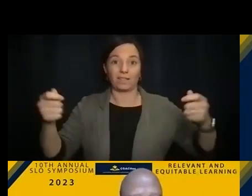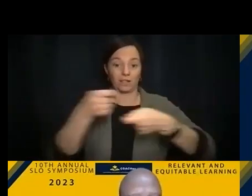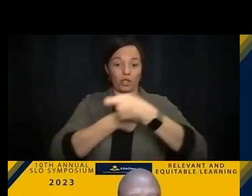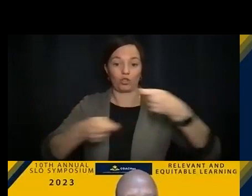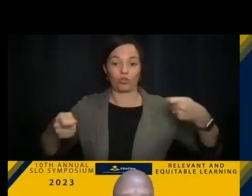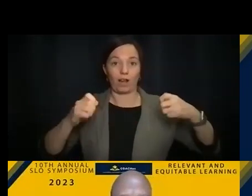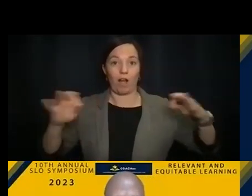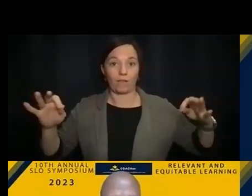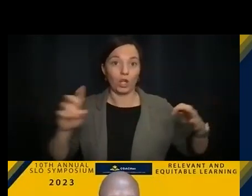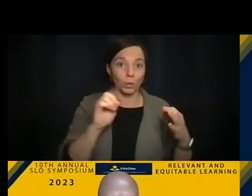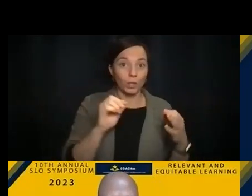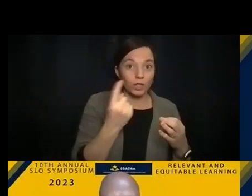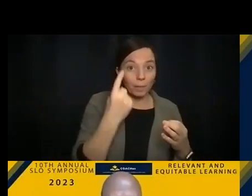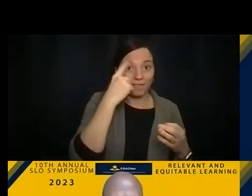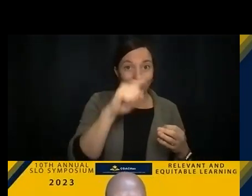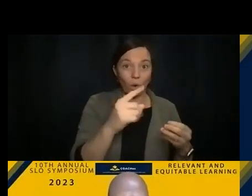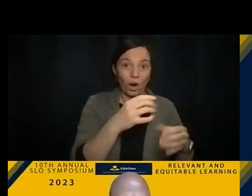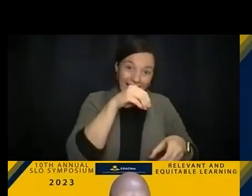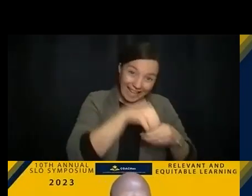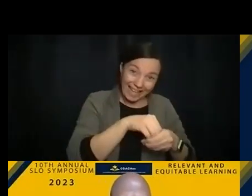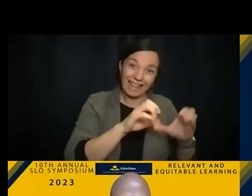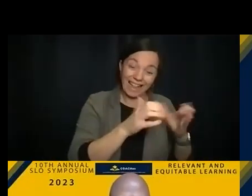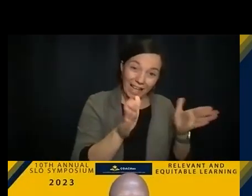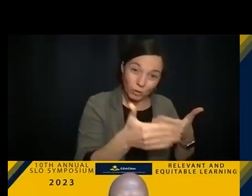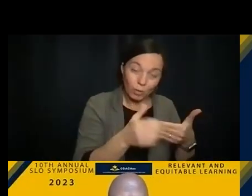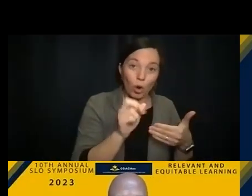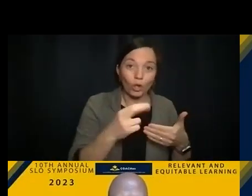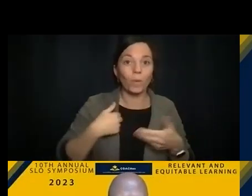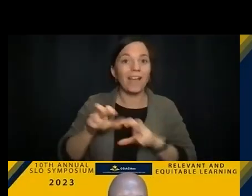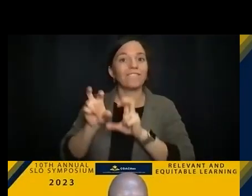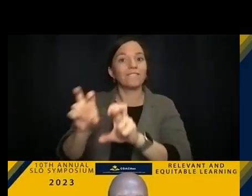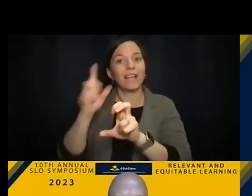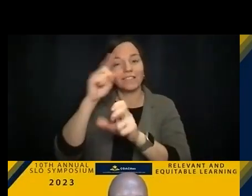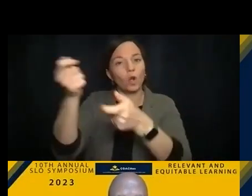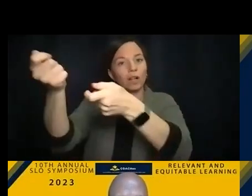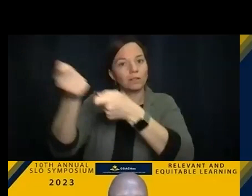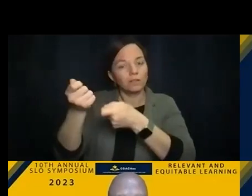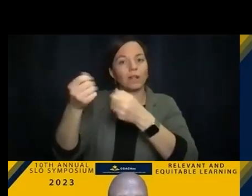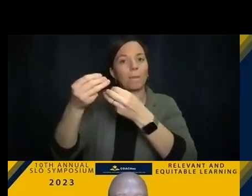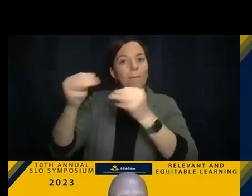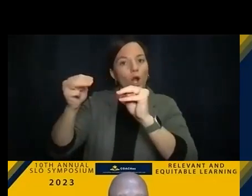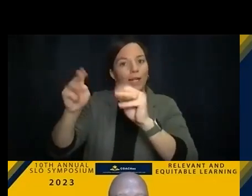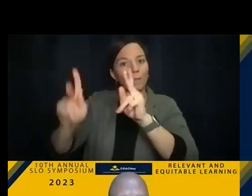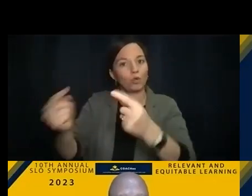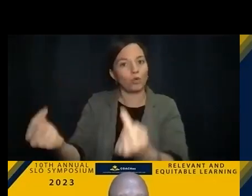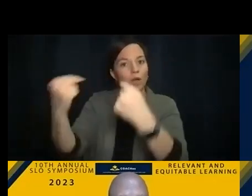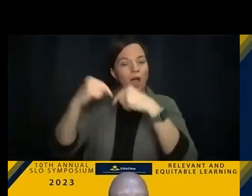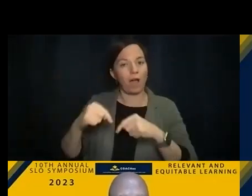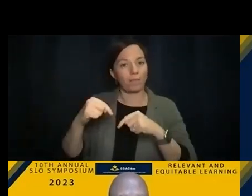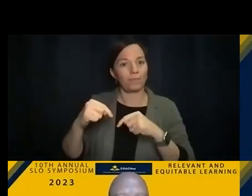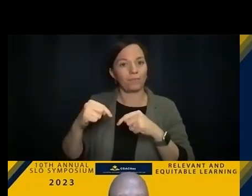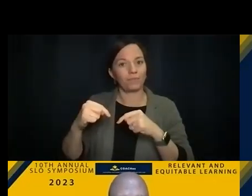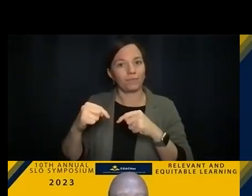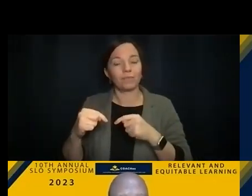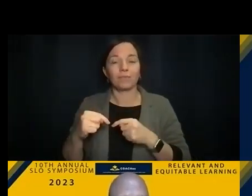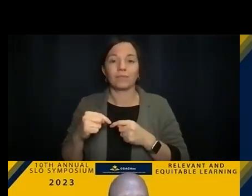something for the grounds or facilities? Do we do something for the classroom? Or do we invest this money in marketing? And, you know, a lot of our colleges invest a little